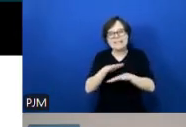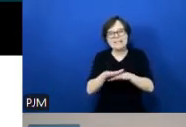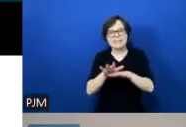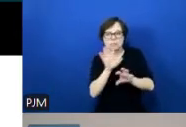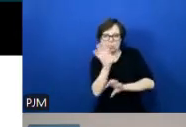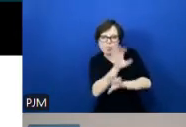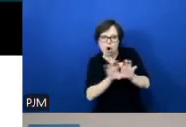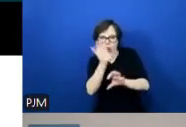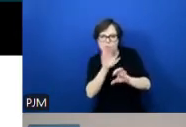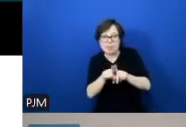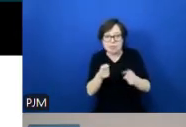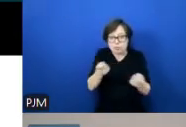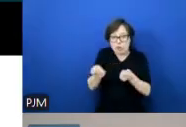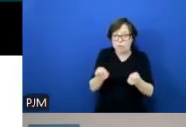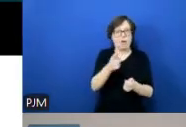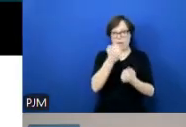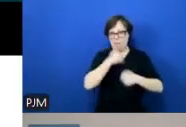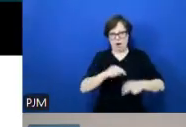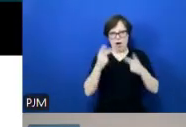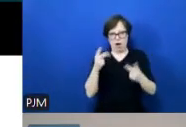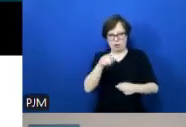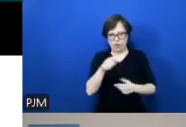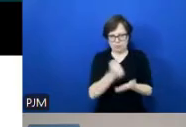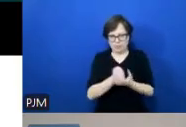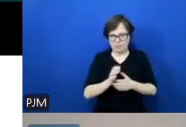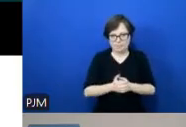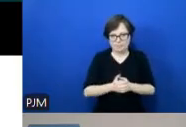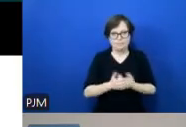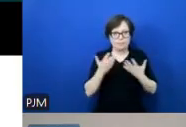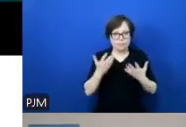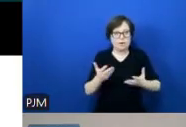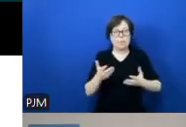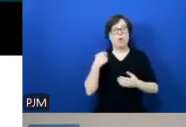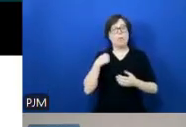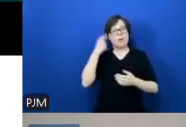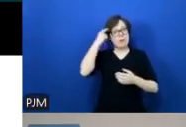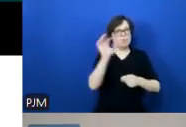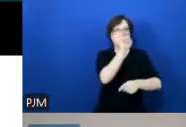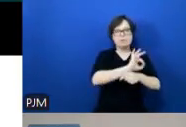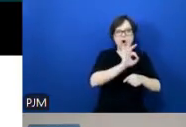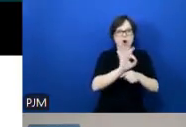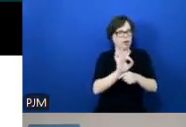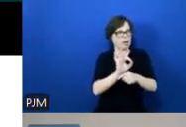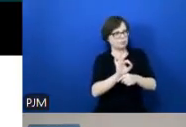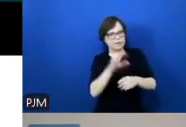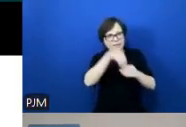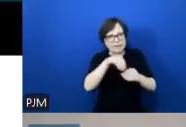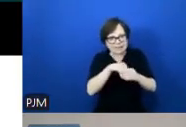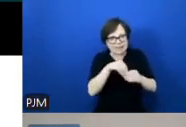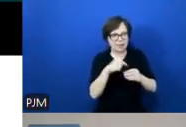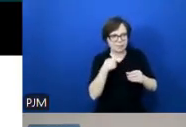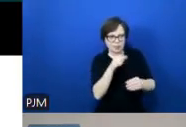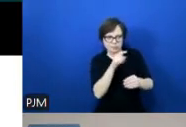The concept of intelligent control of the drainage system is a very important concept. By defining an investment project, especially from